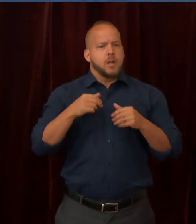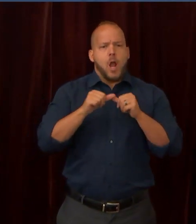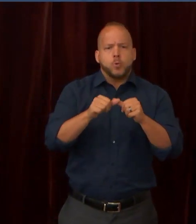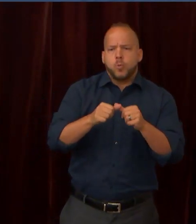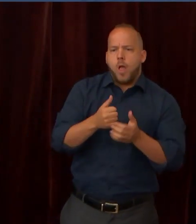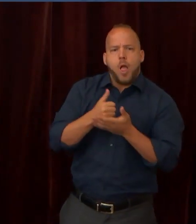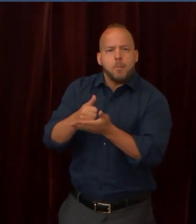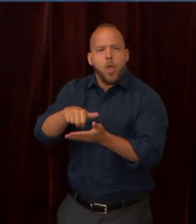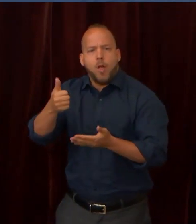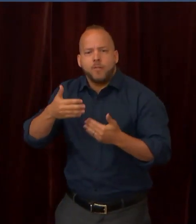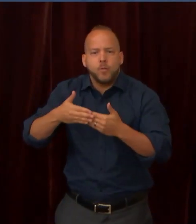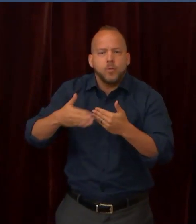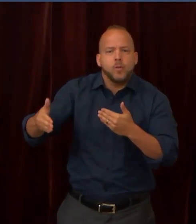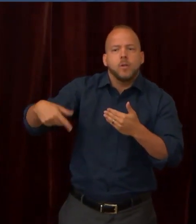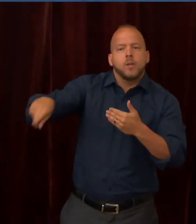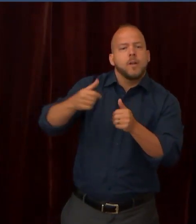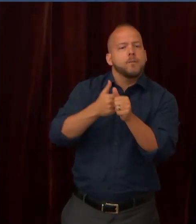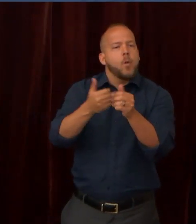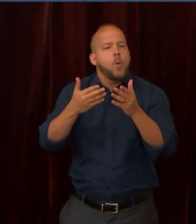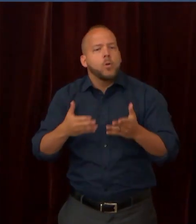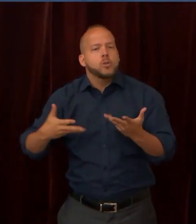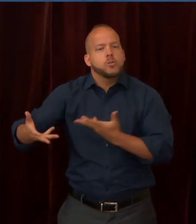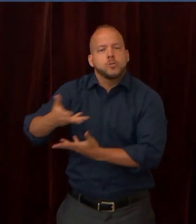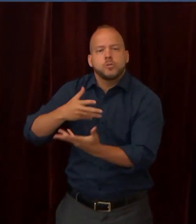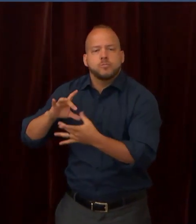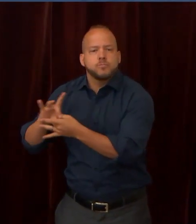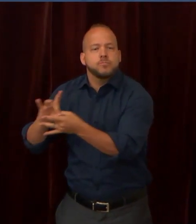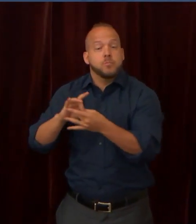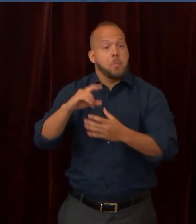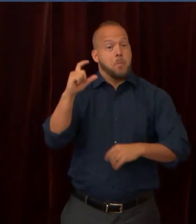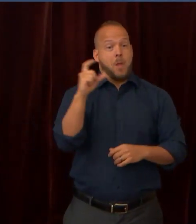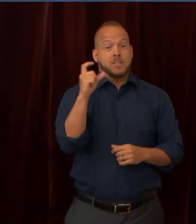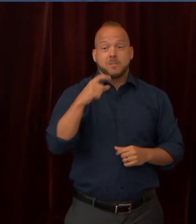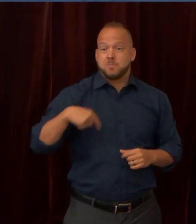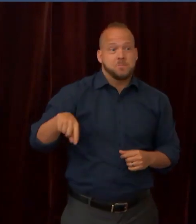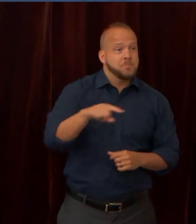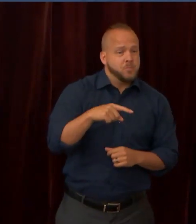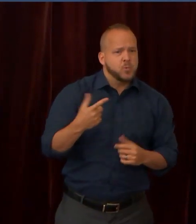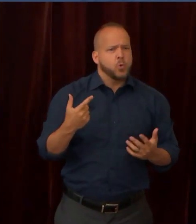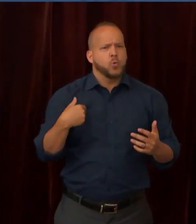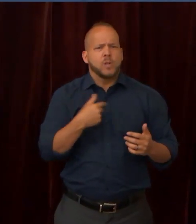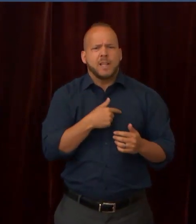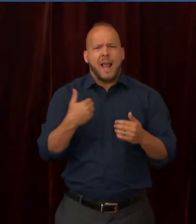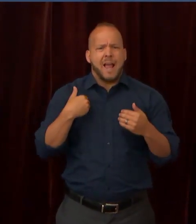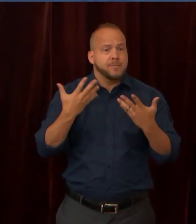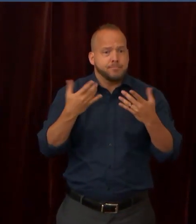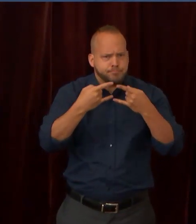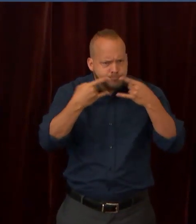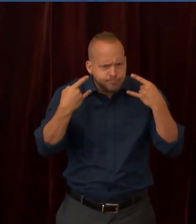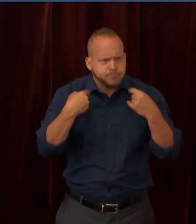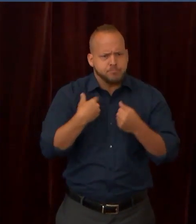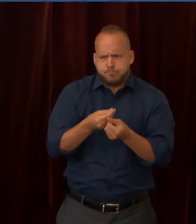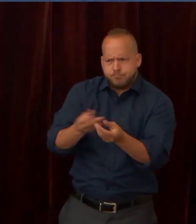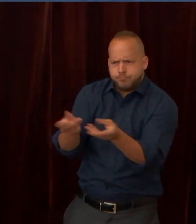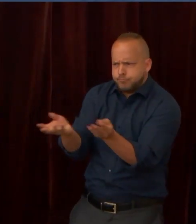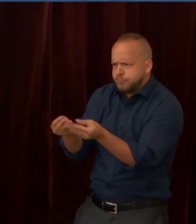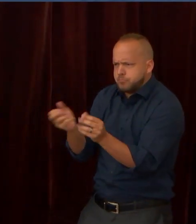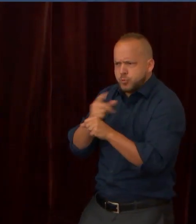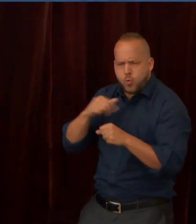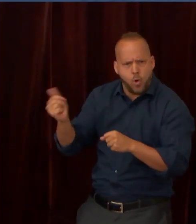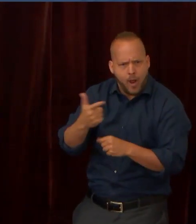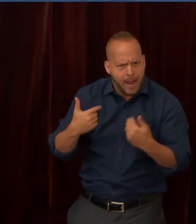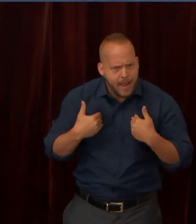and Muslim relief organizations, MAPS, through our MCRC program, has been providing crisis relief,